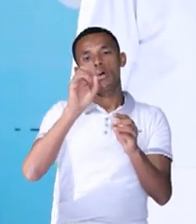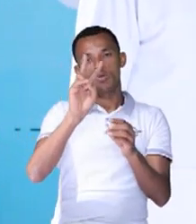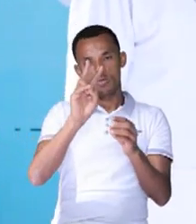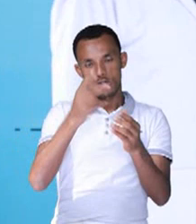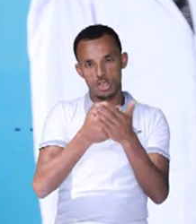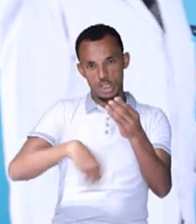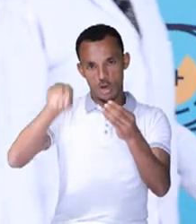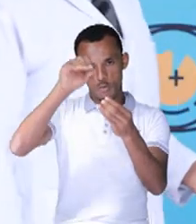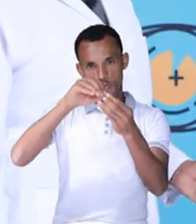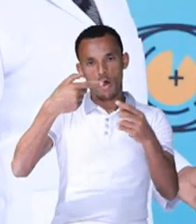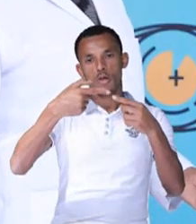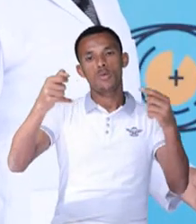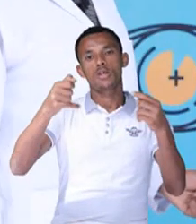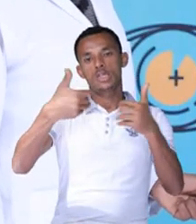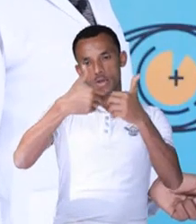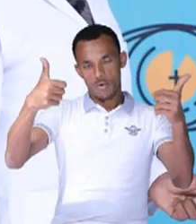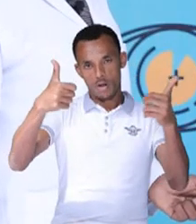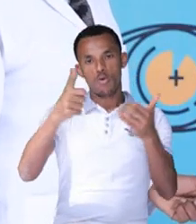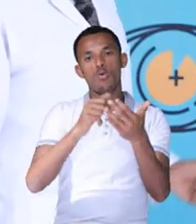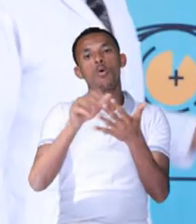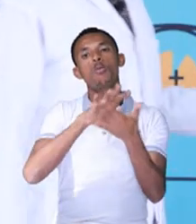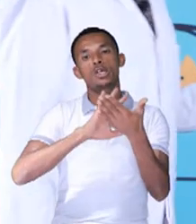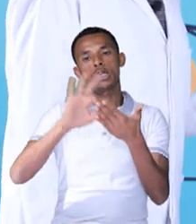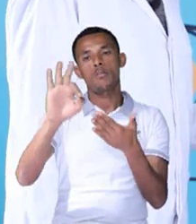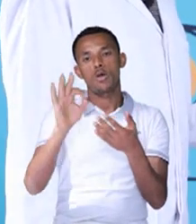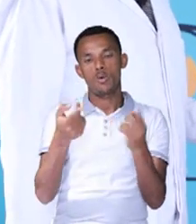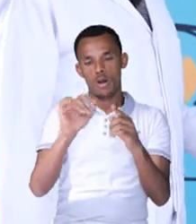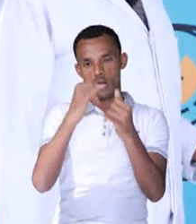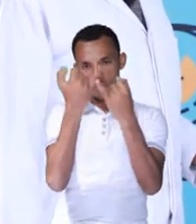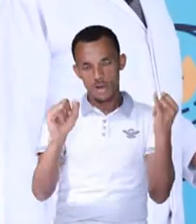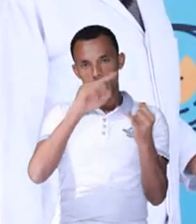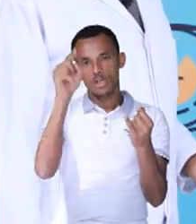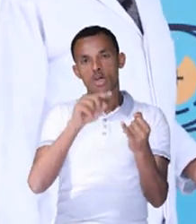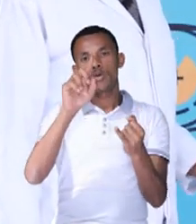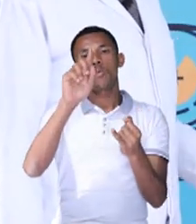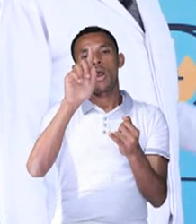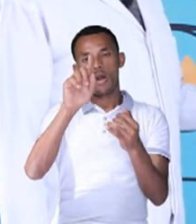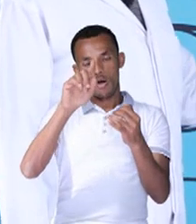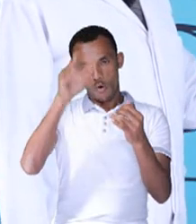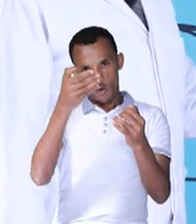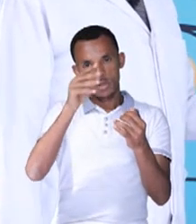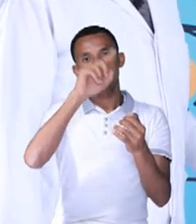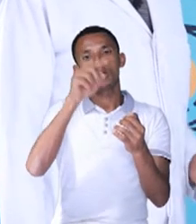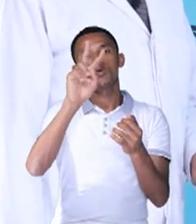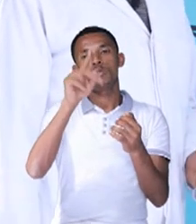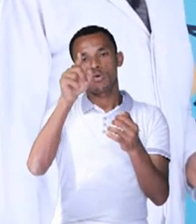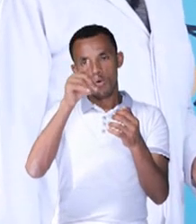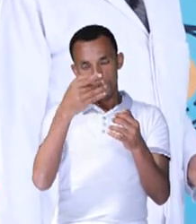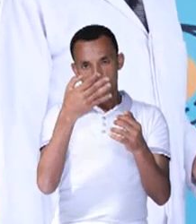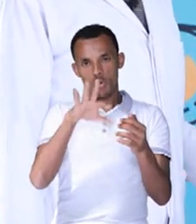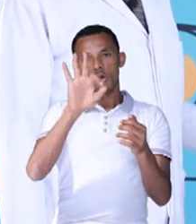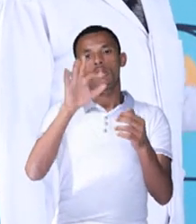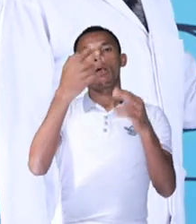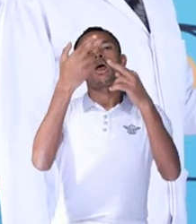the arguments of the separate complex numbers. When you are dividing z1 by z2, you will get the ratio r1